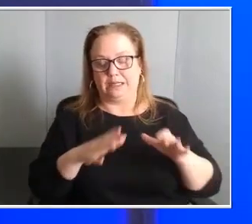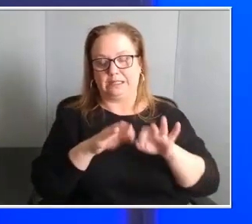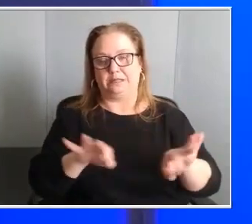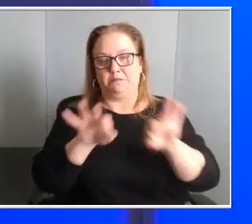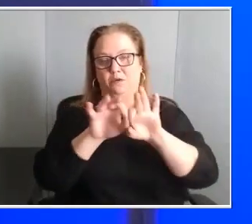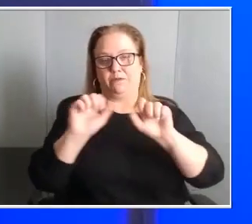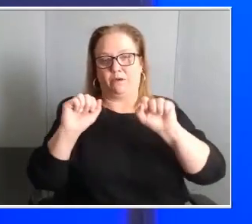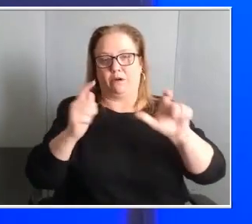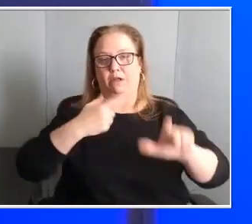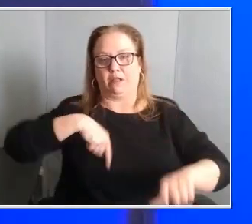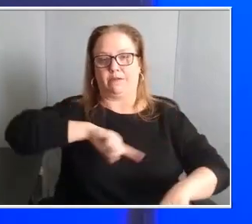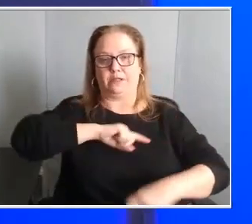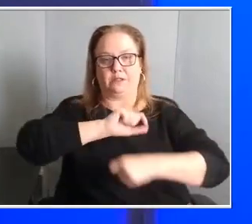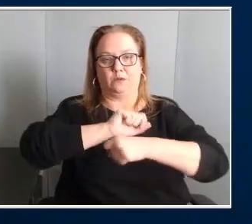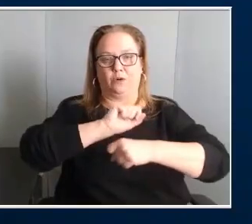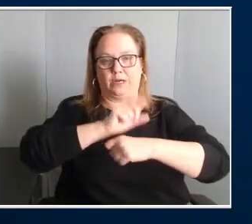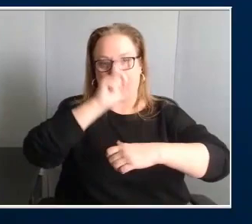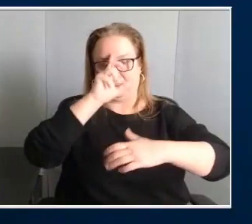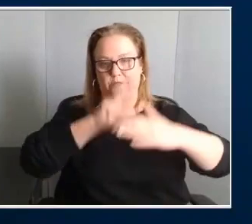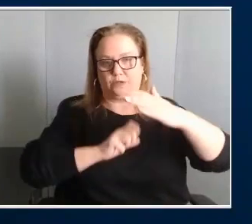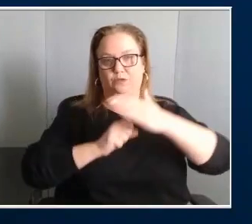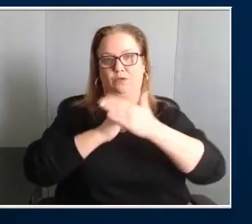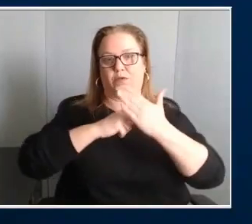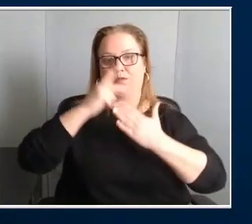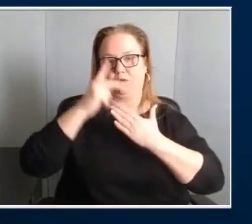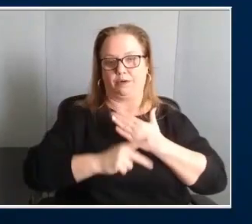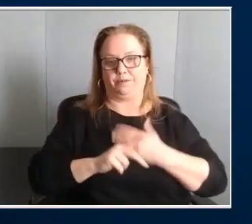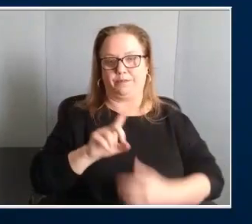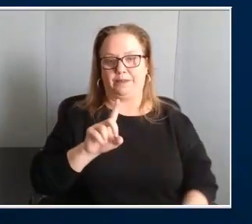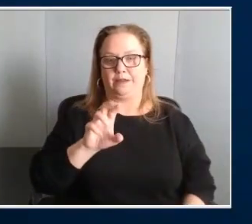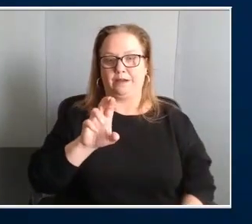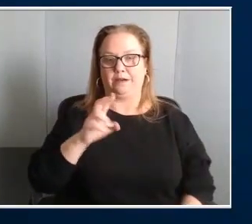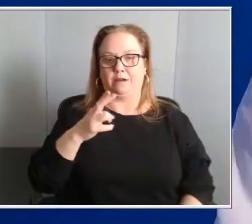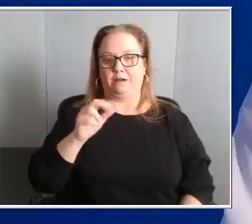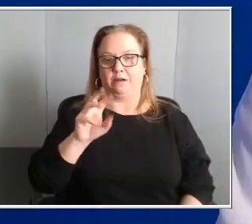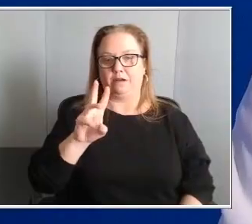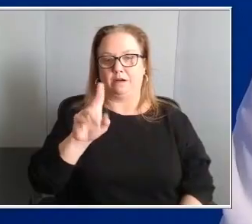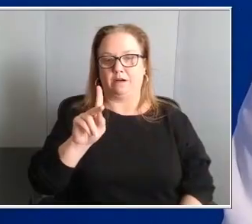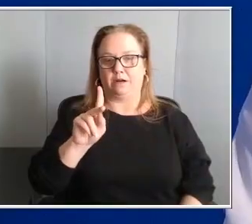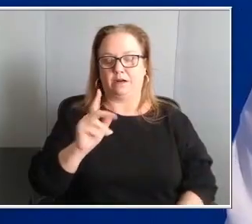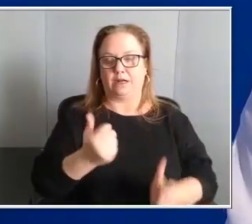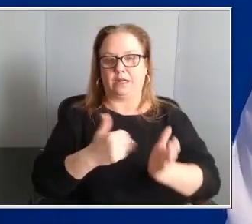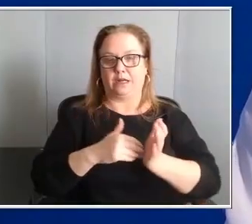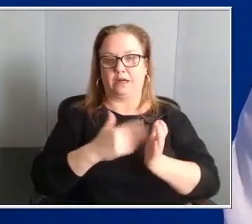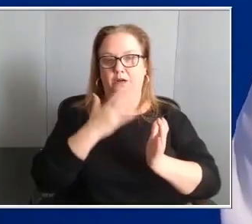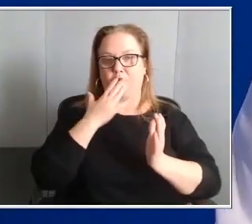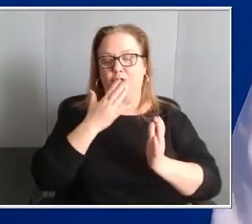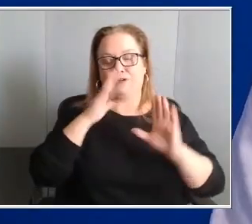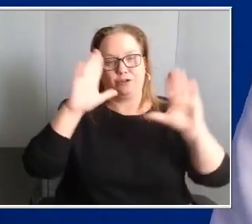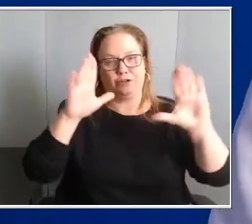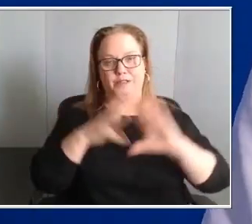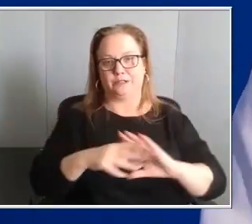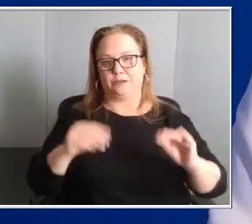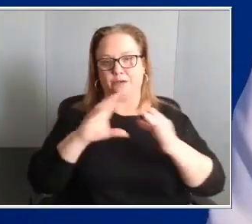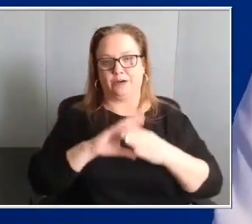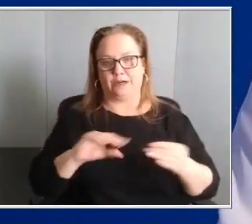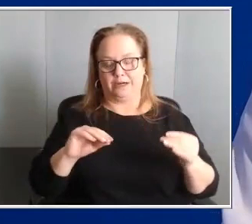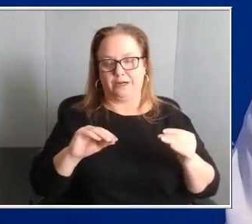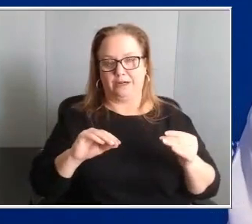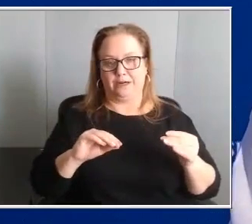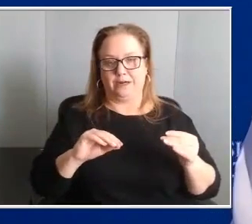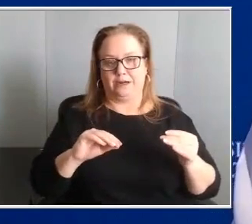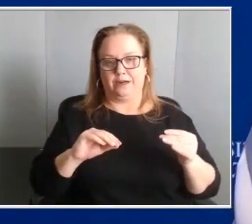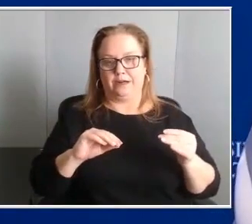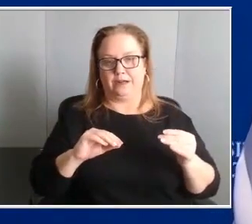all of us, working on the stroke program. Doc Hogg. Yeah, again, another good story. Always work with